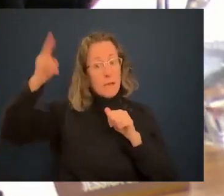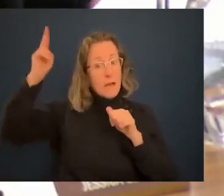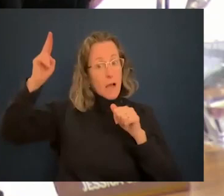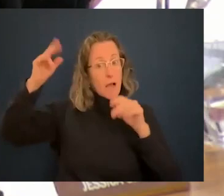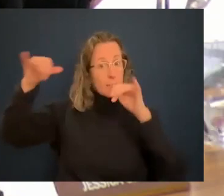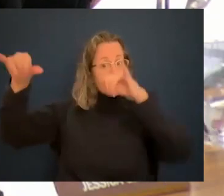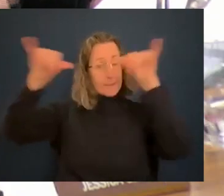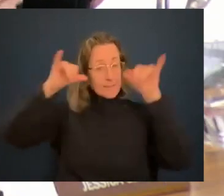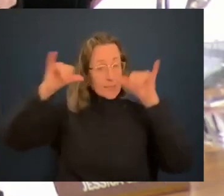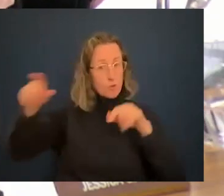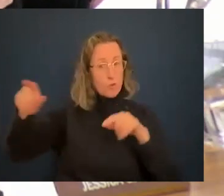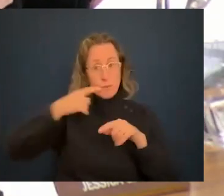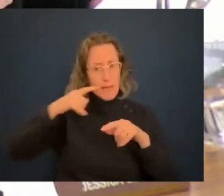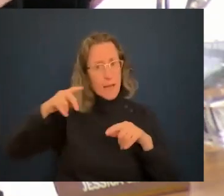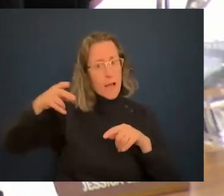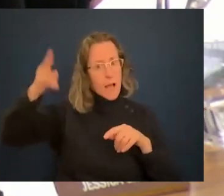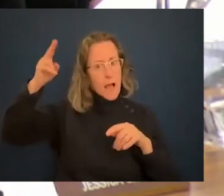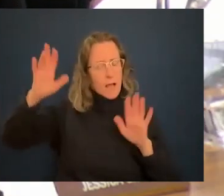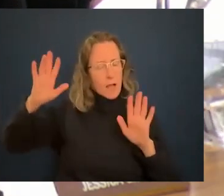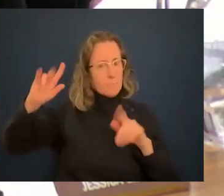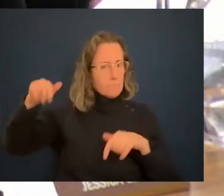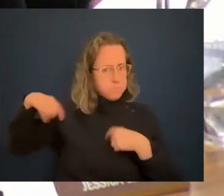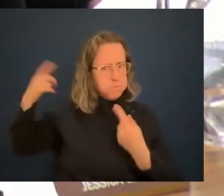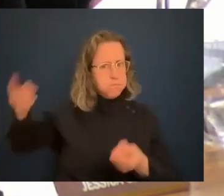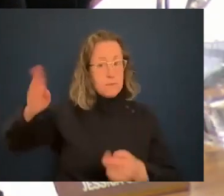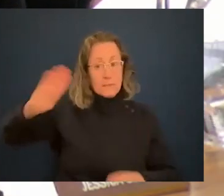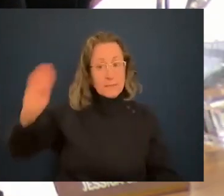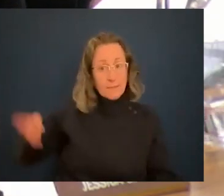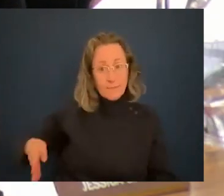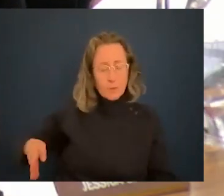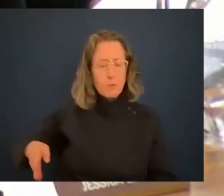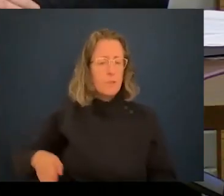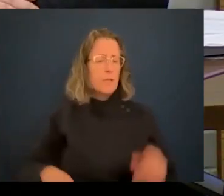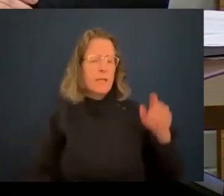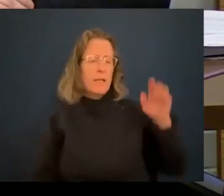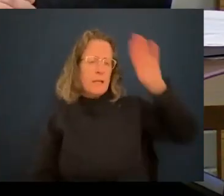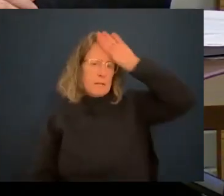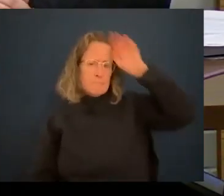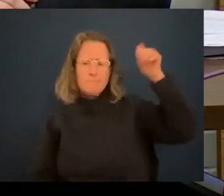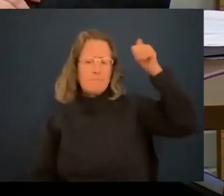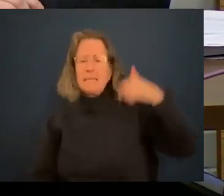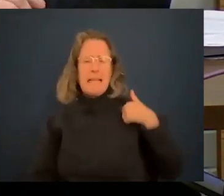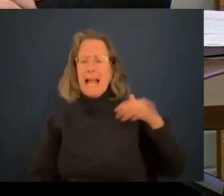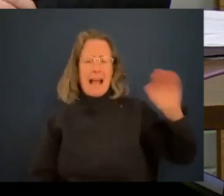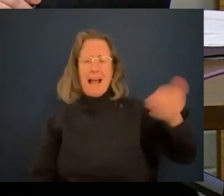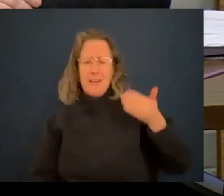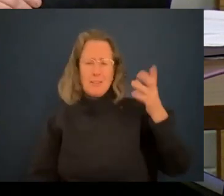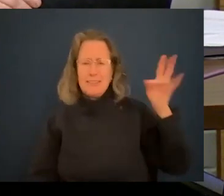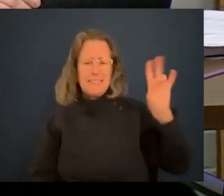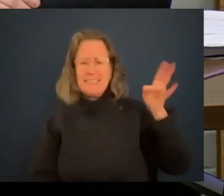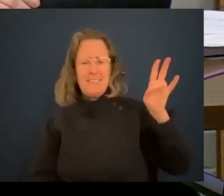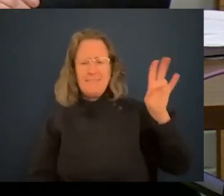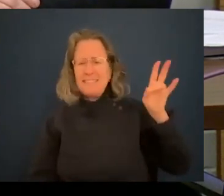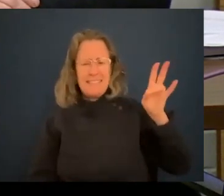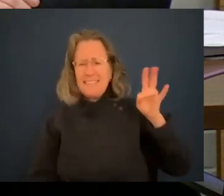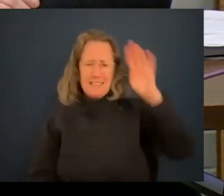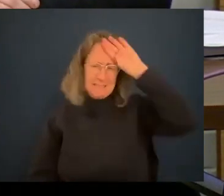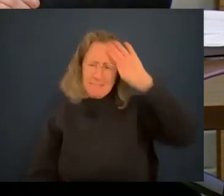we've we've never met that standard and I would never expect you to hire 17 people right